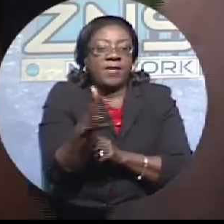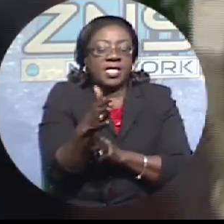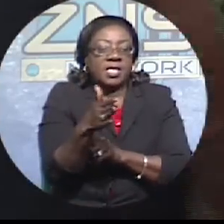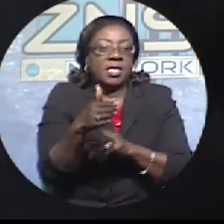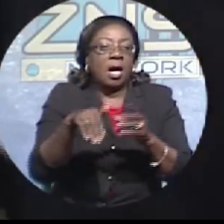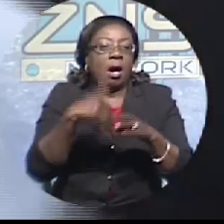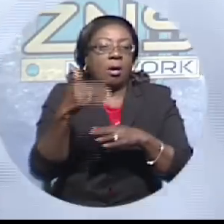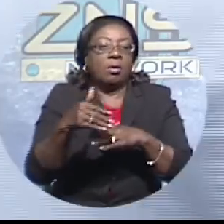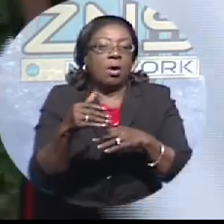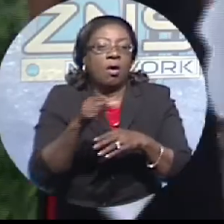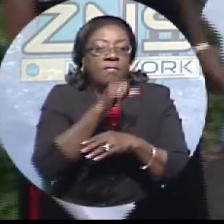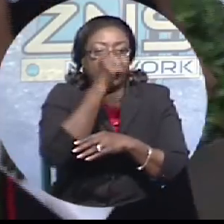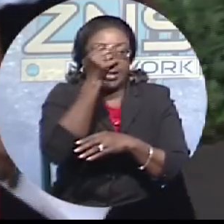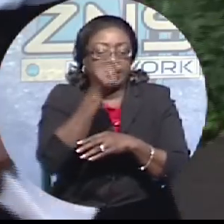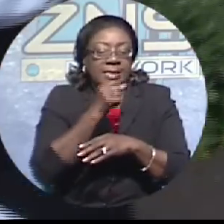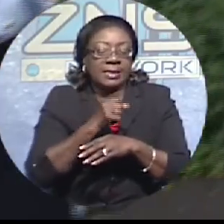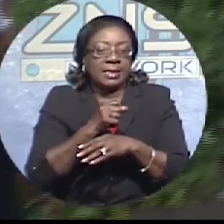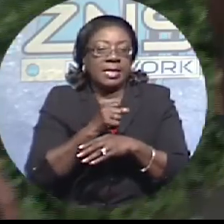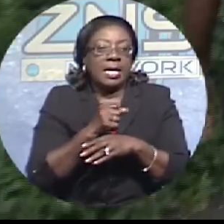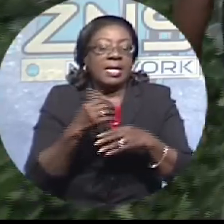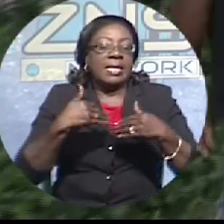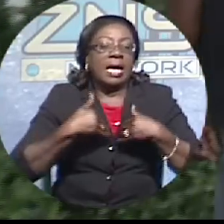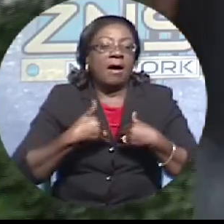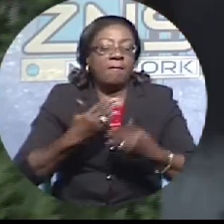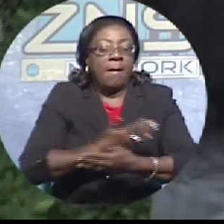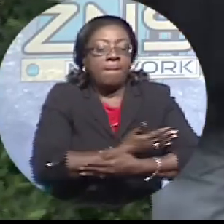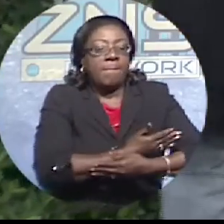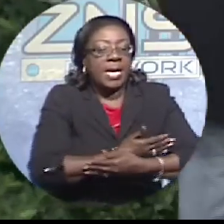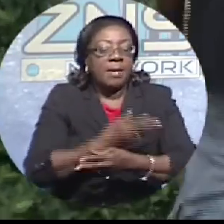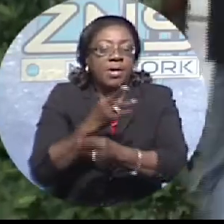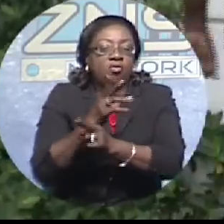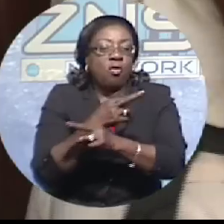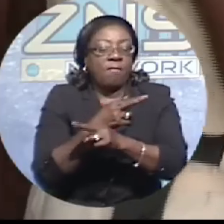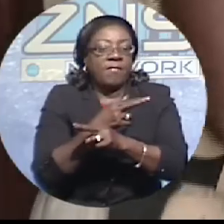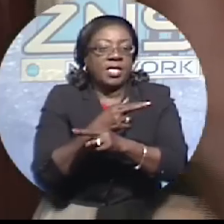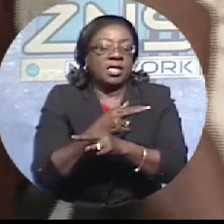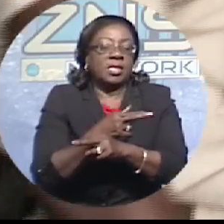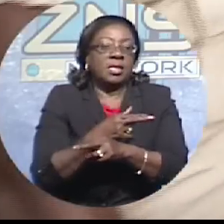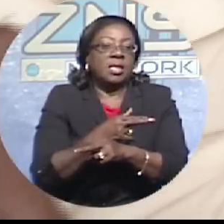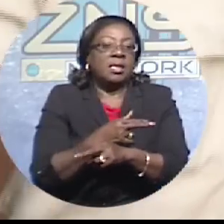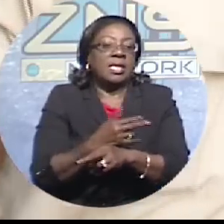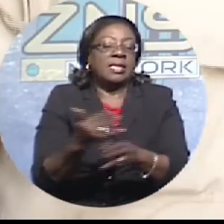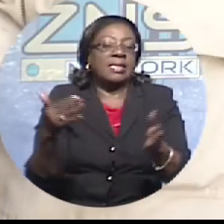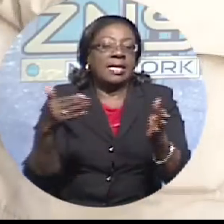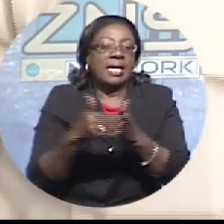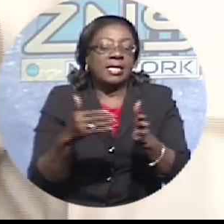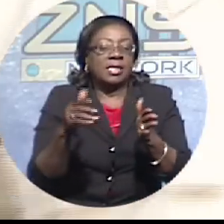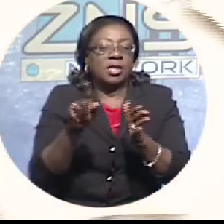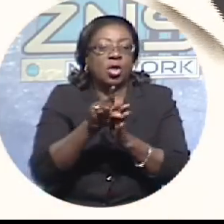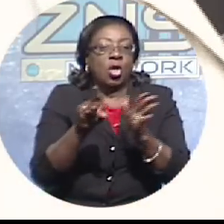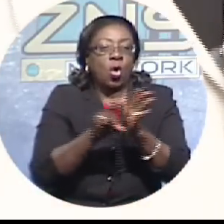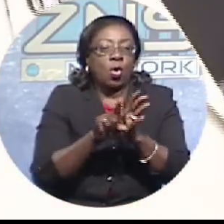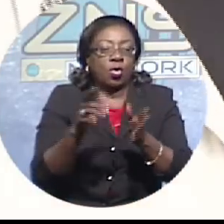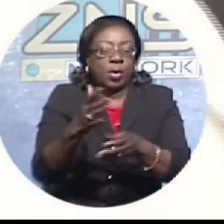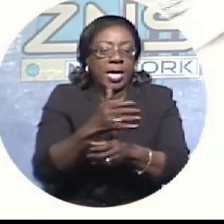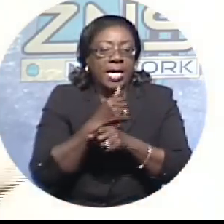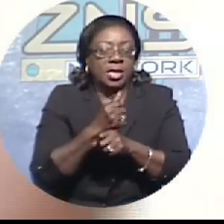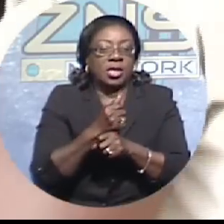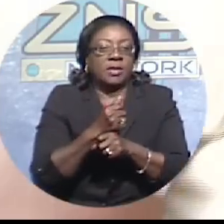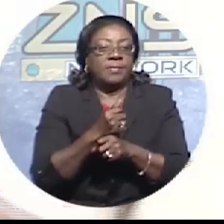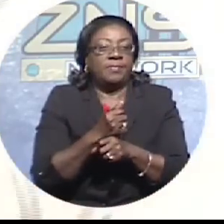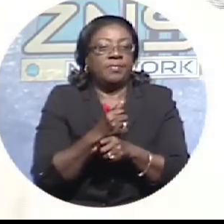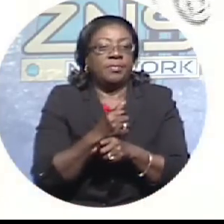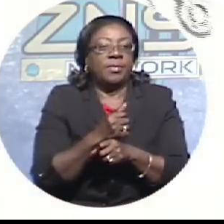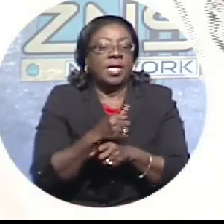3 pounds, and possession of crawfish, which measures less than 3 1/4 inches from the base of the horn to the tip of the